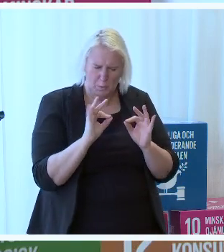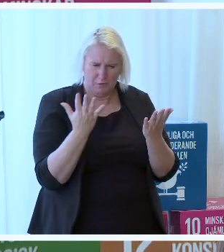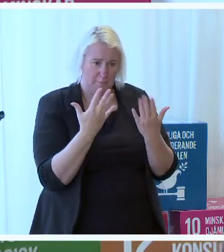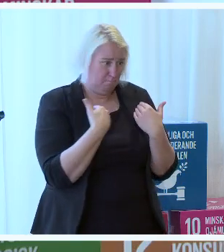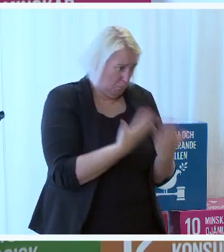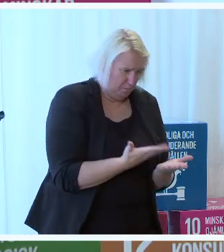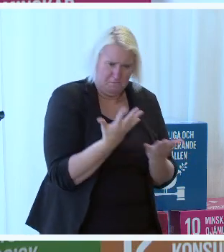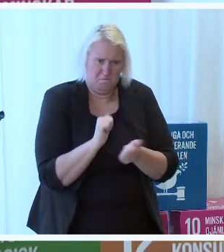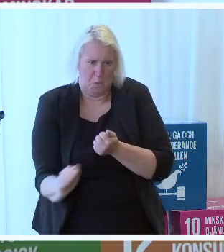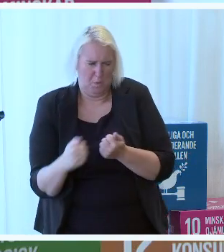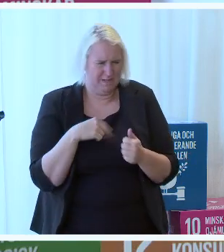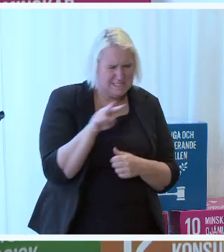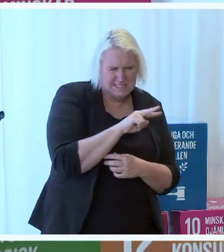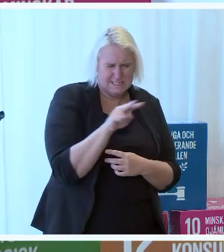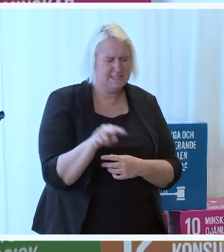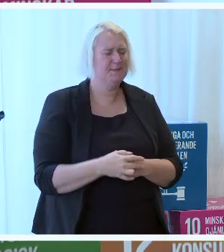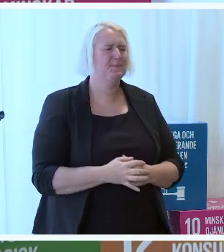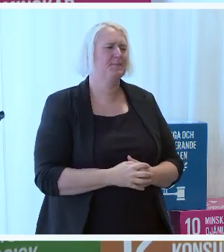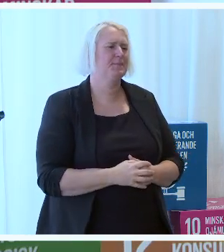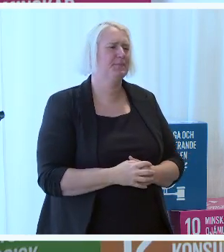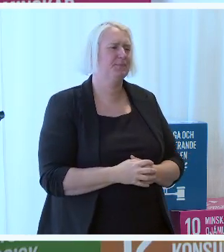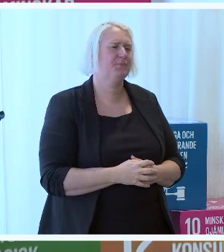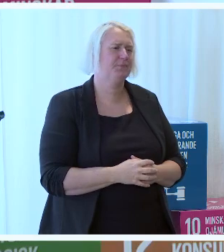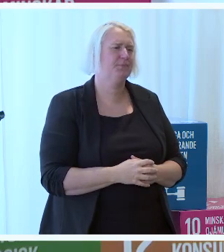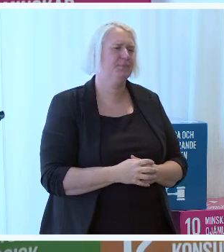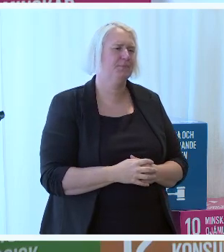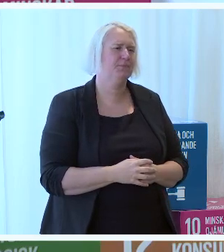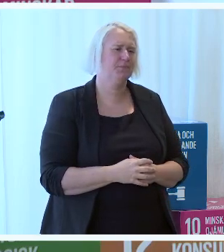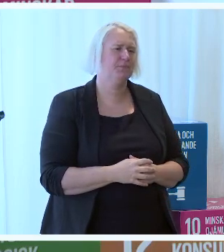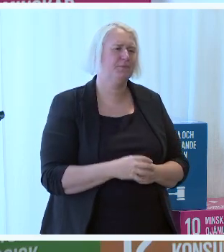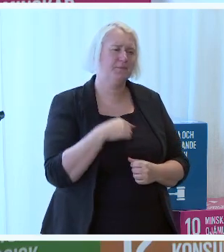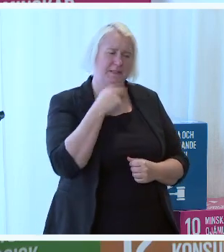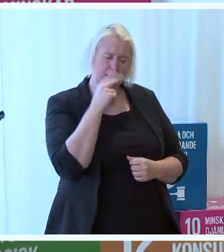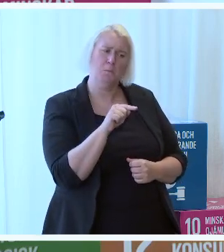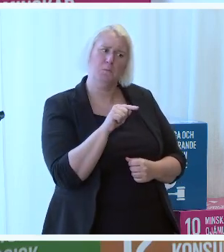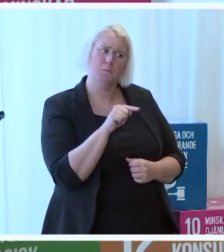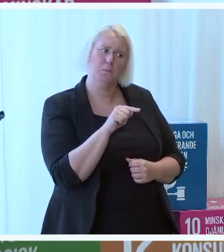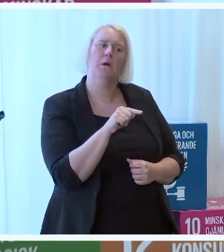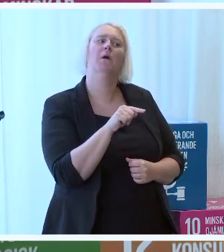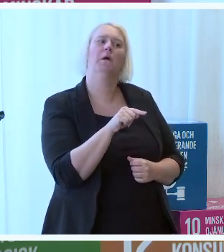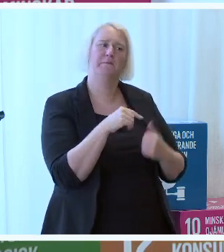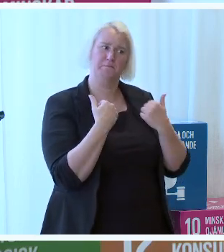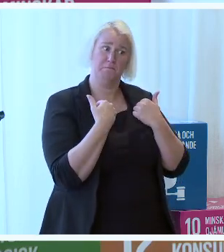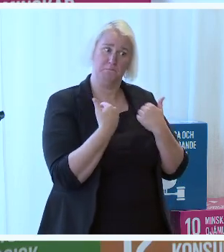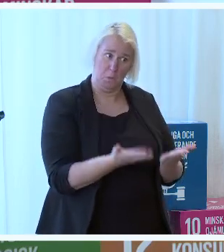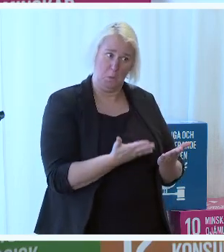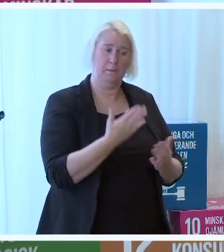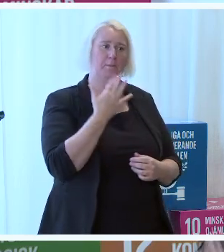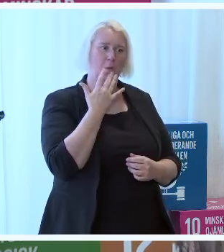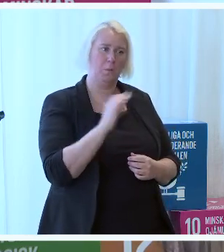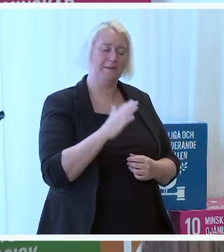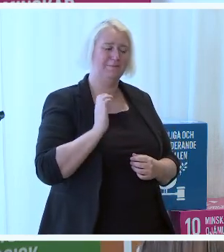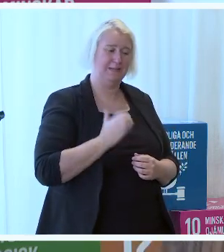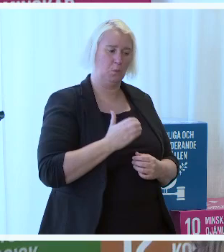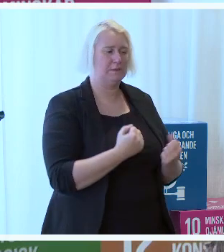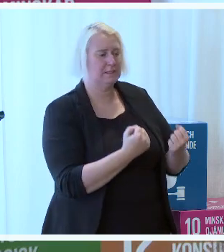not forbidden to talk about women economical empowerment. It was allowed to talk